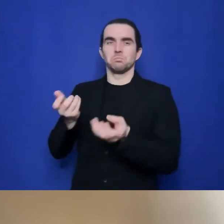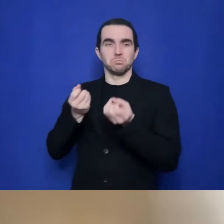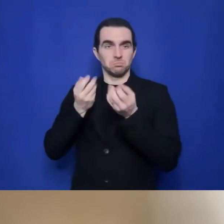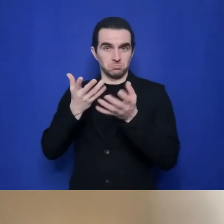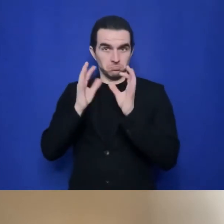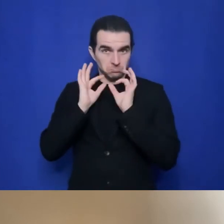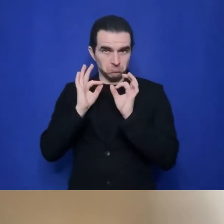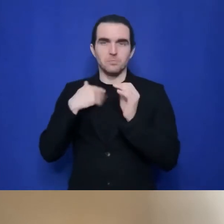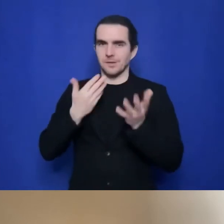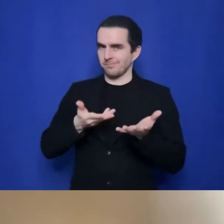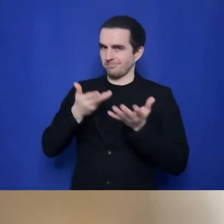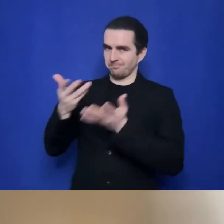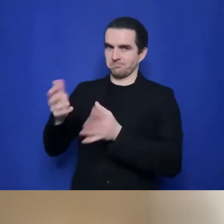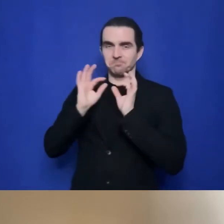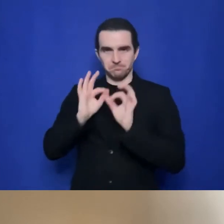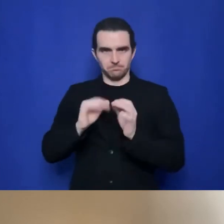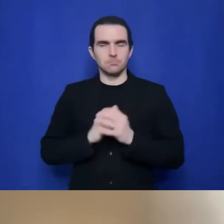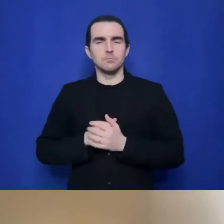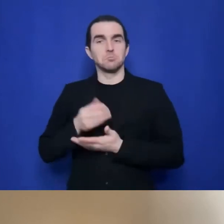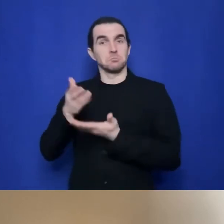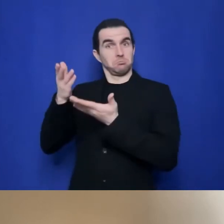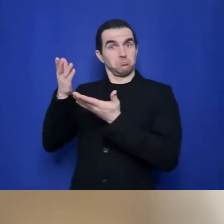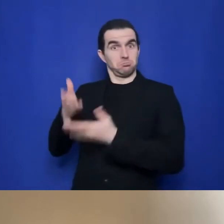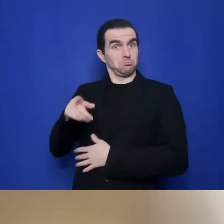Amelia O'Hare